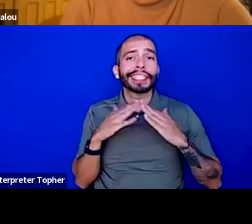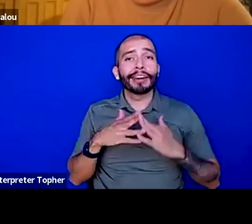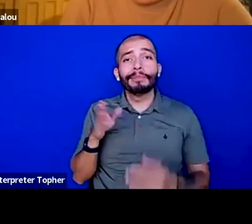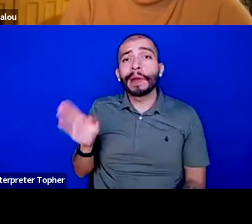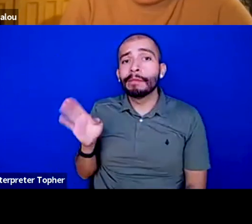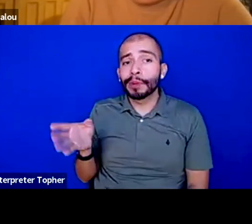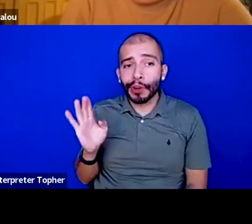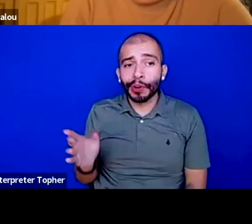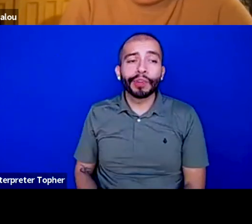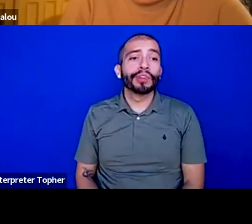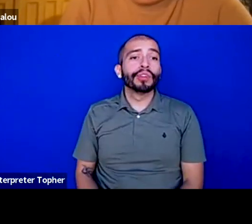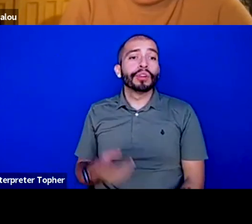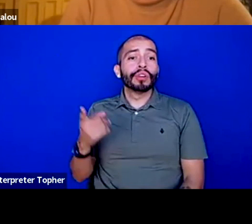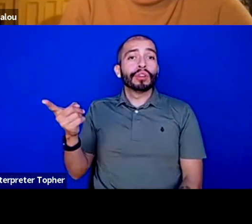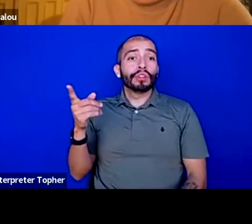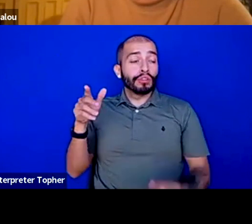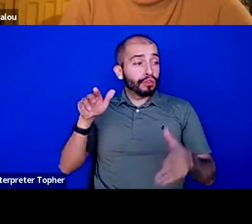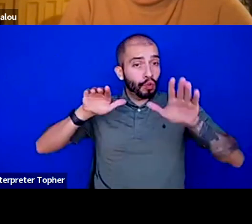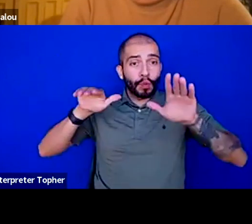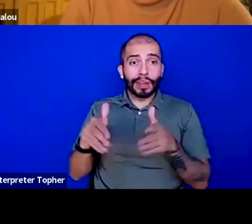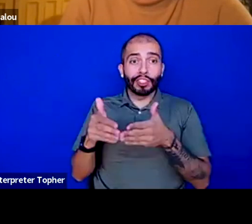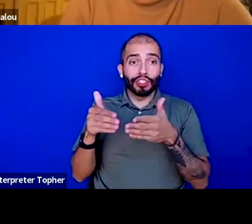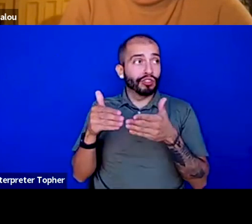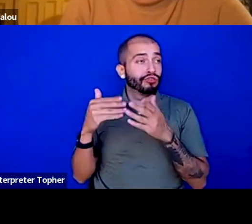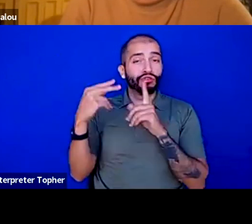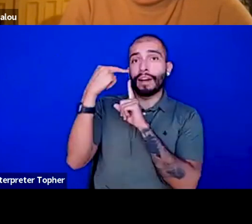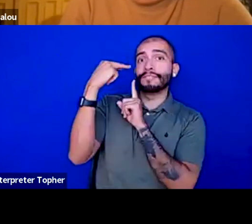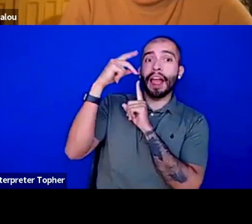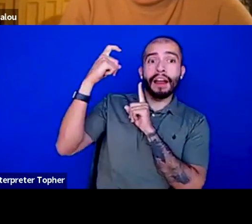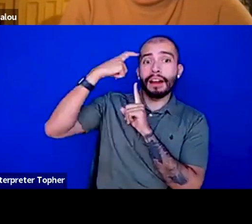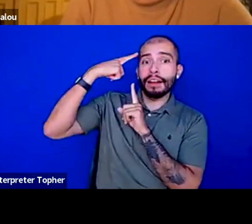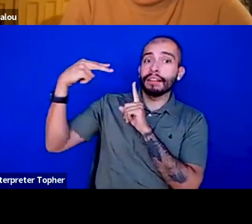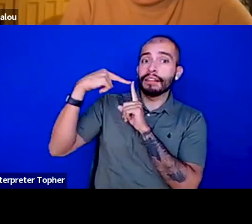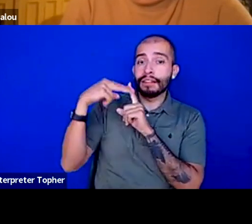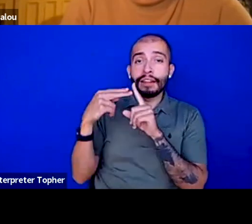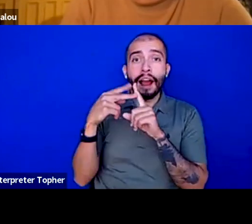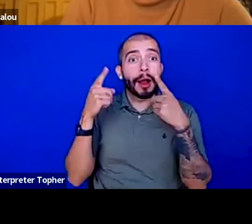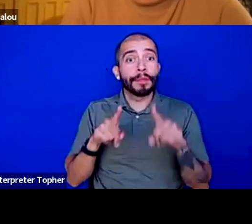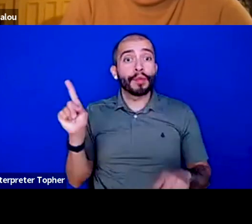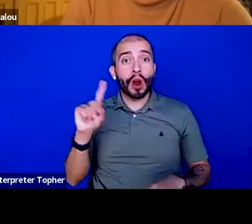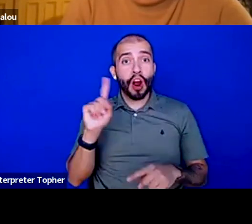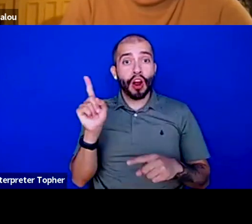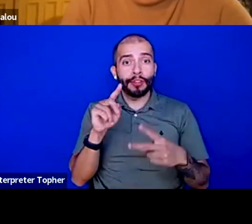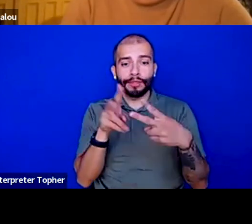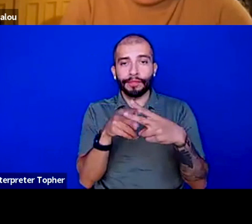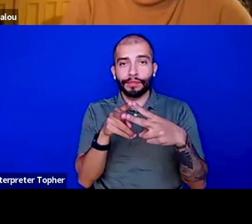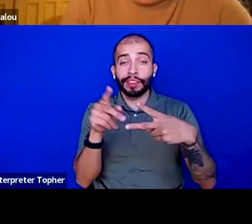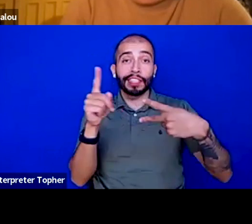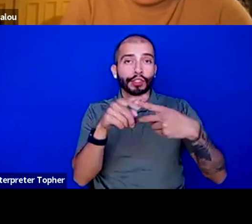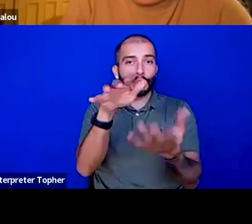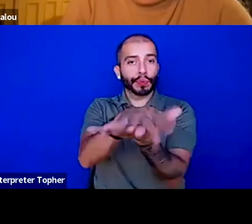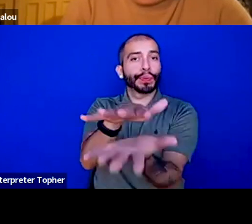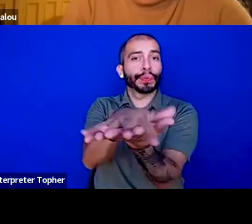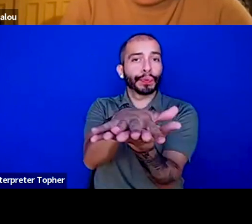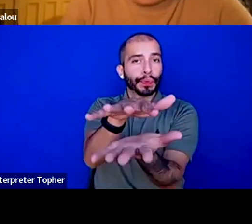both sites, the school system with the social worker there and the police who on the corner